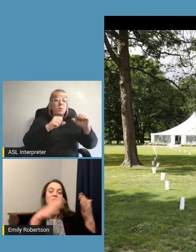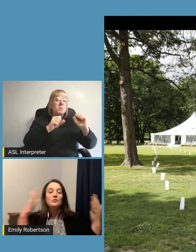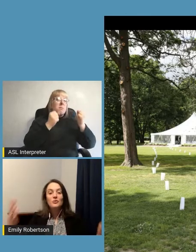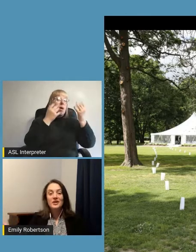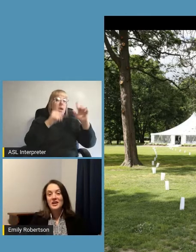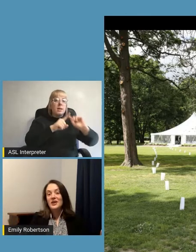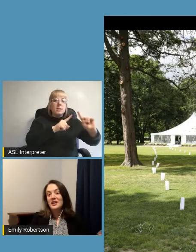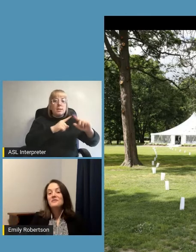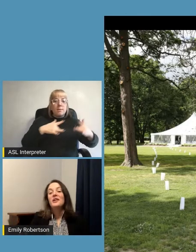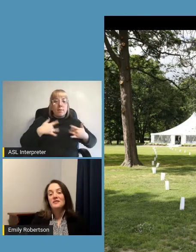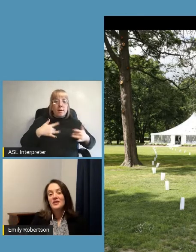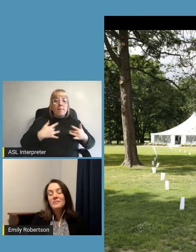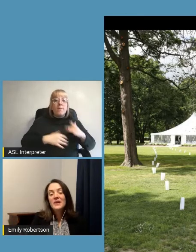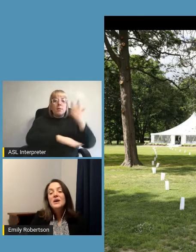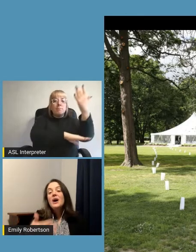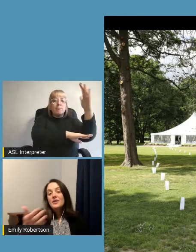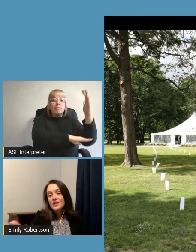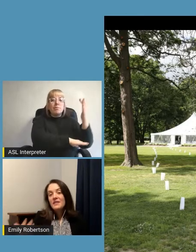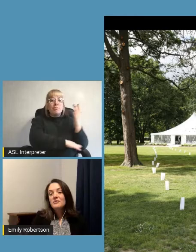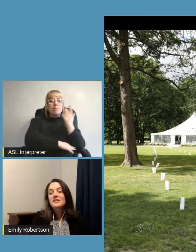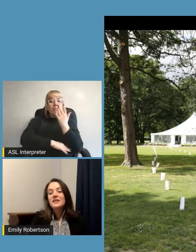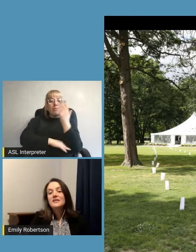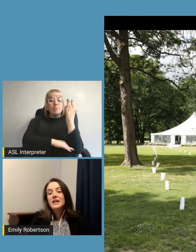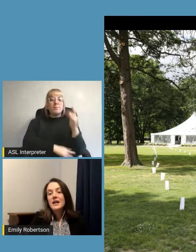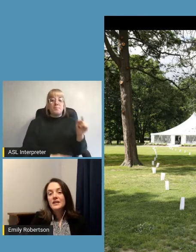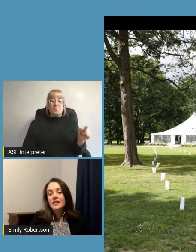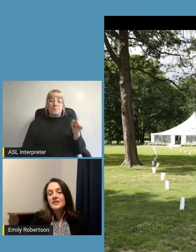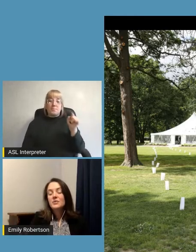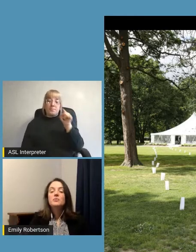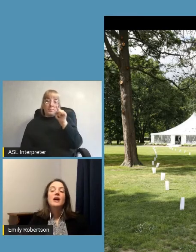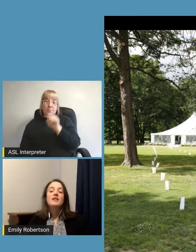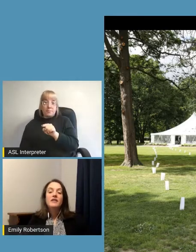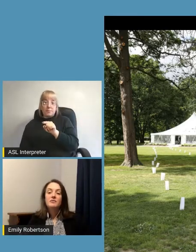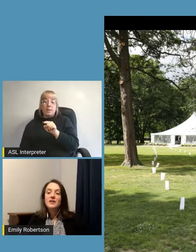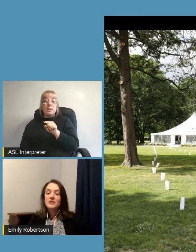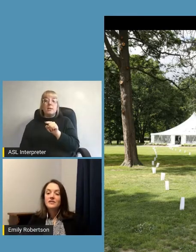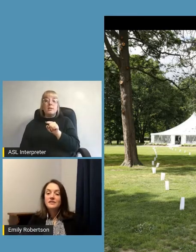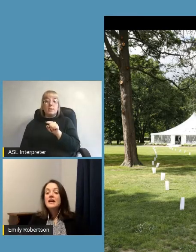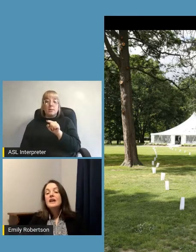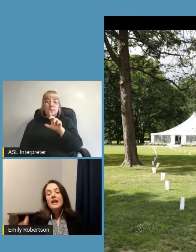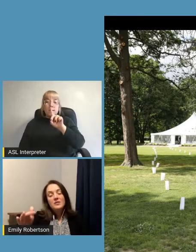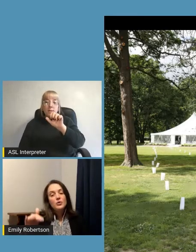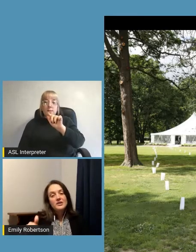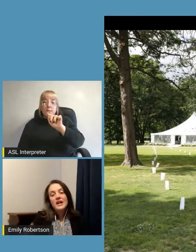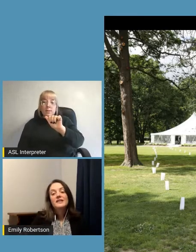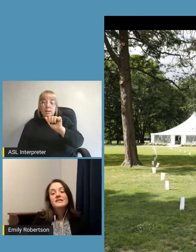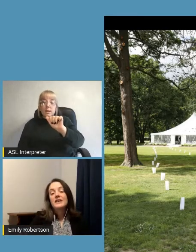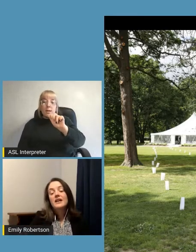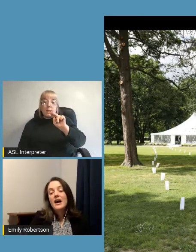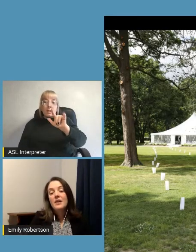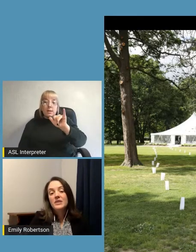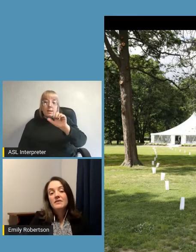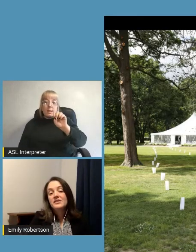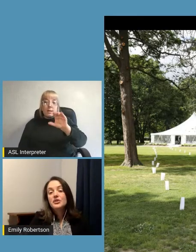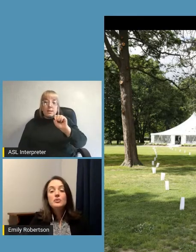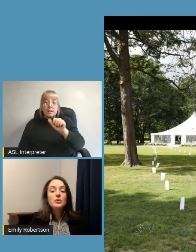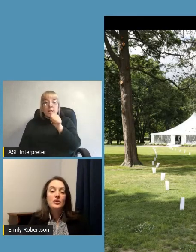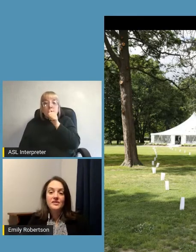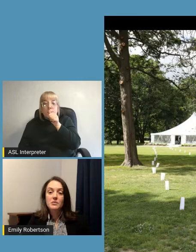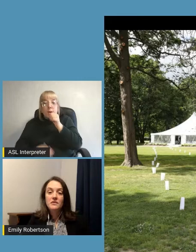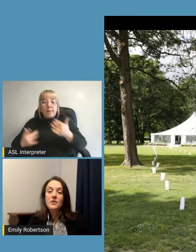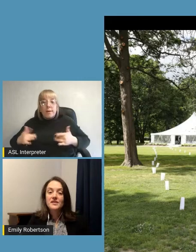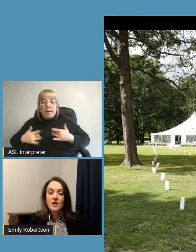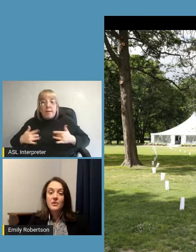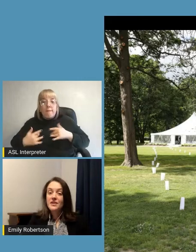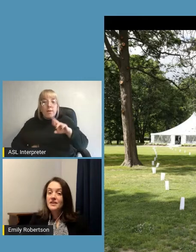there's a beautiful wooded area in front of it. On the left, we see data analytics with private event rentals and more texts that give us two